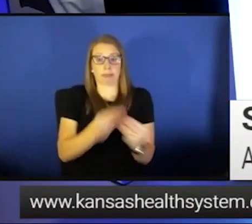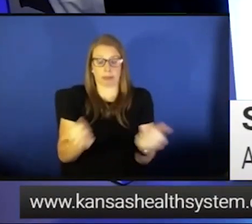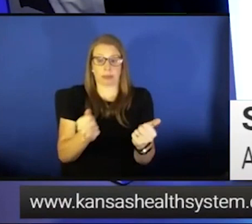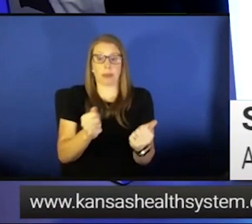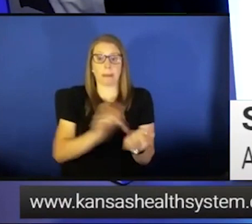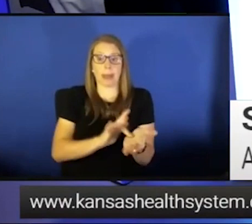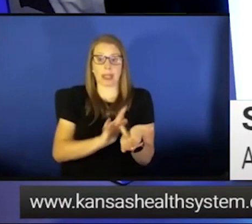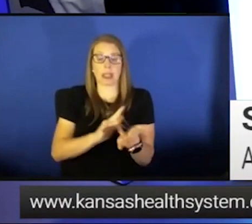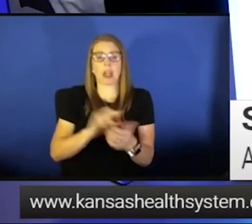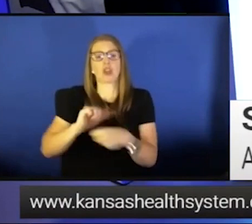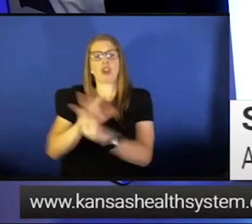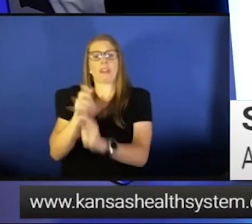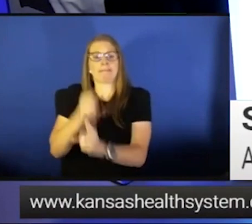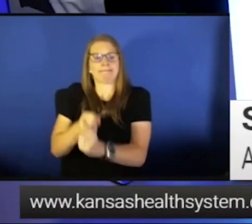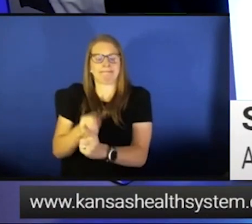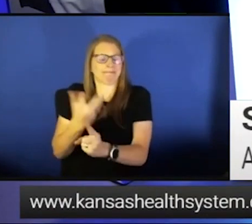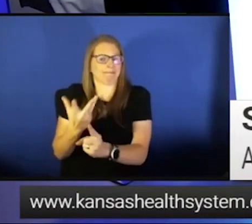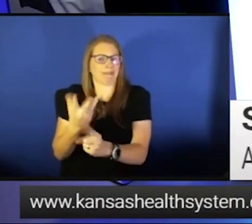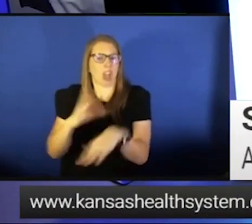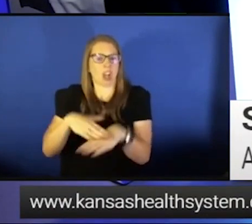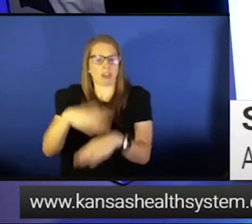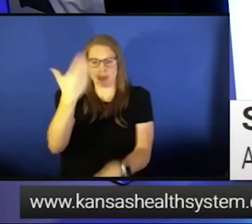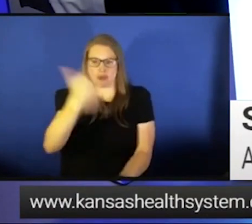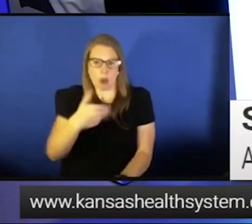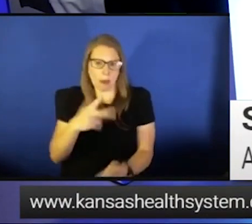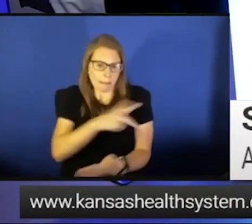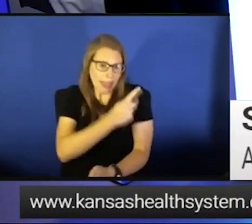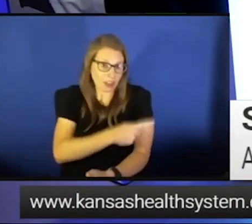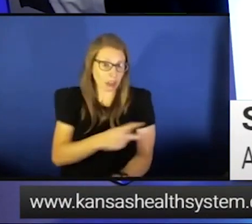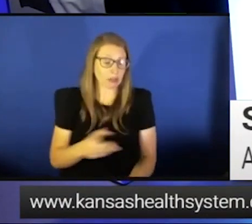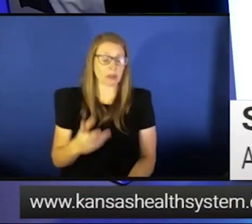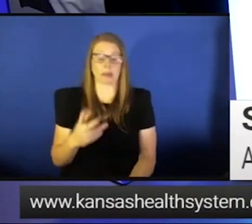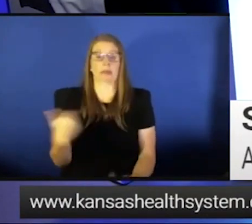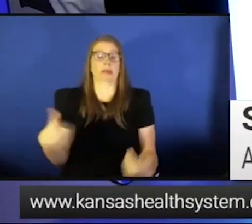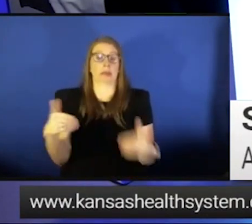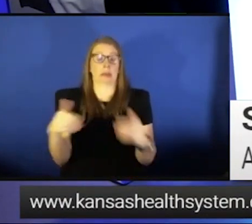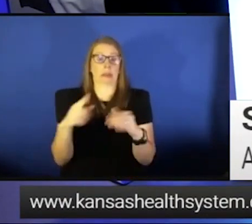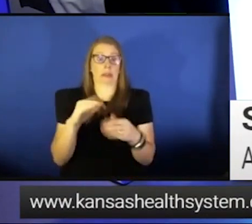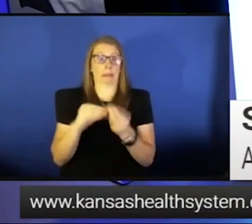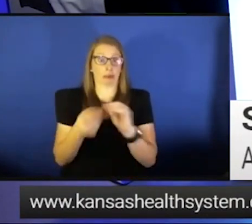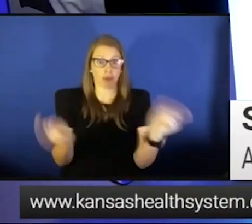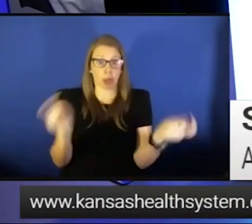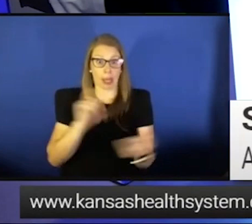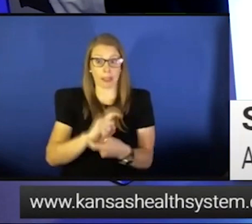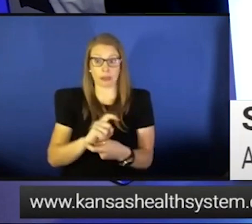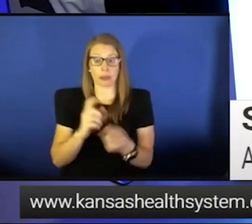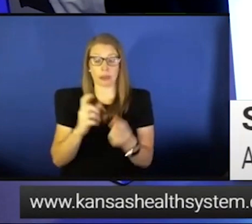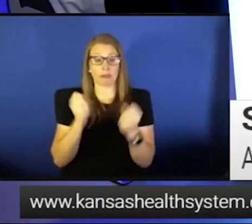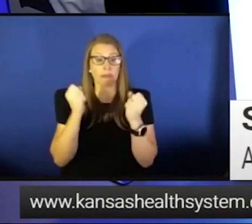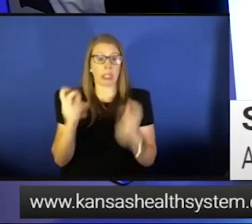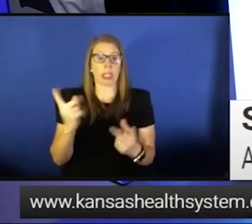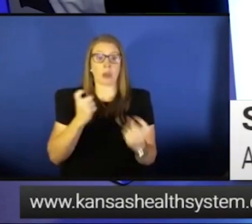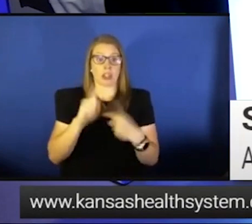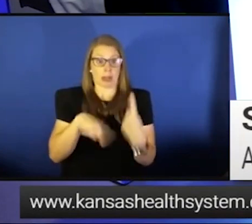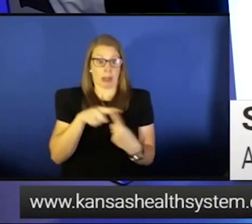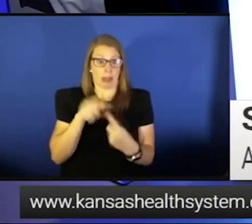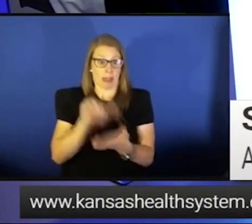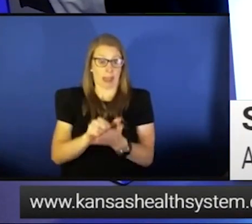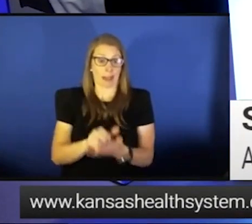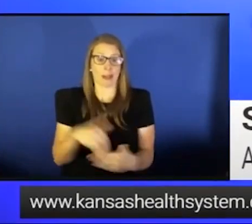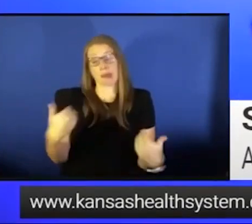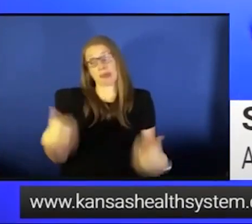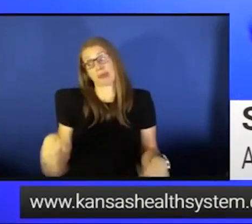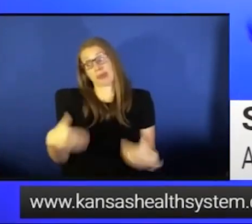have on stroke patients, and then did we see the numbers change? I'm sure you've gotten a lot of questions about that. Oh goodness,